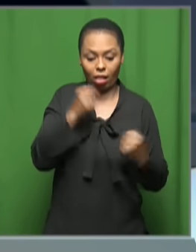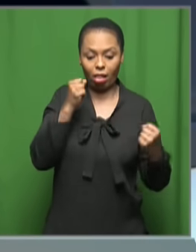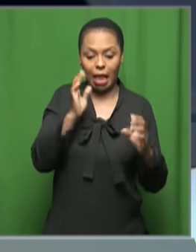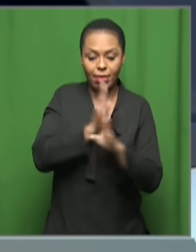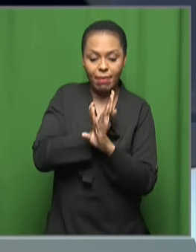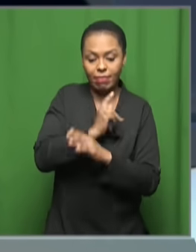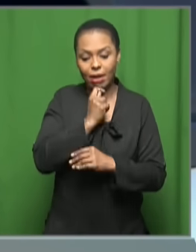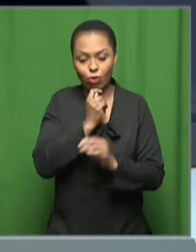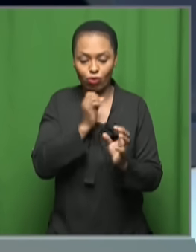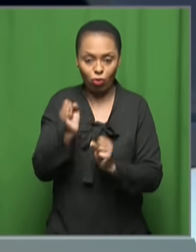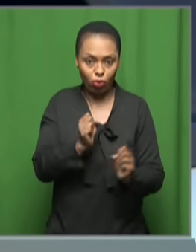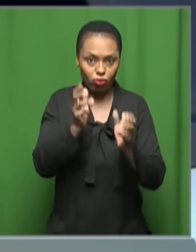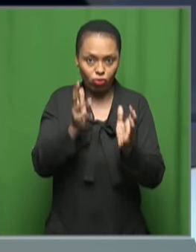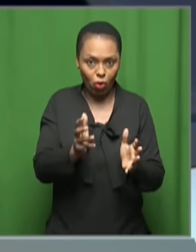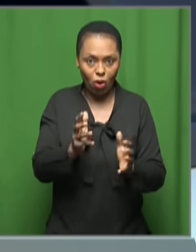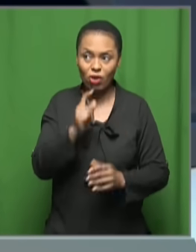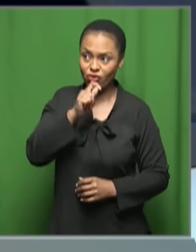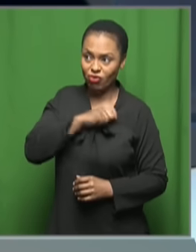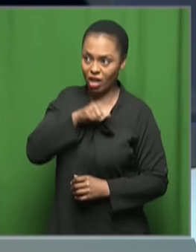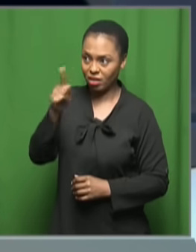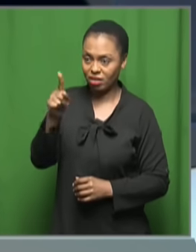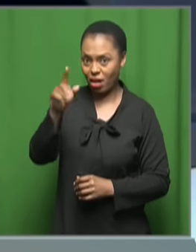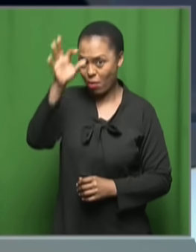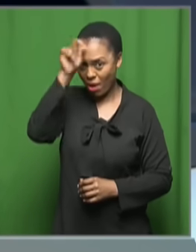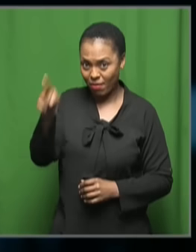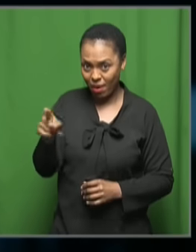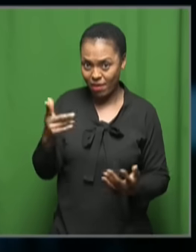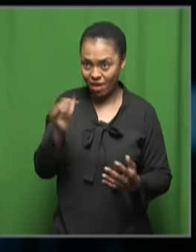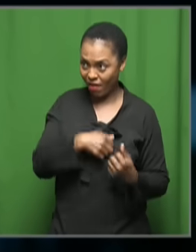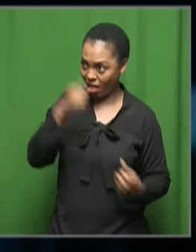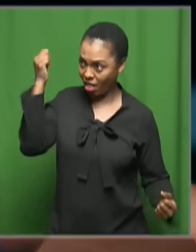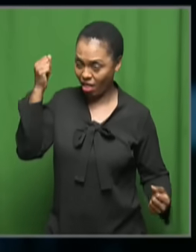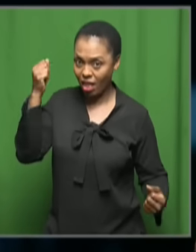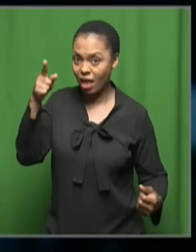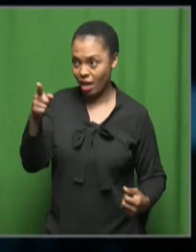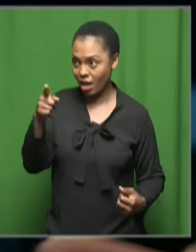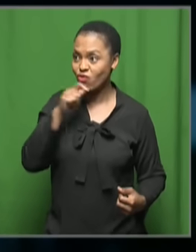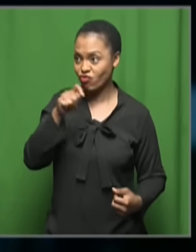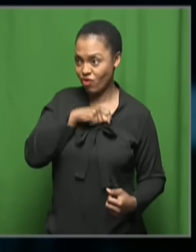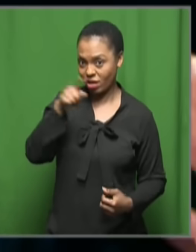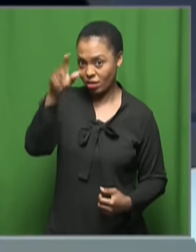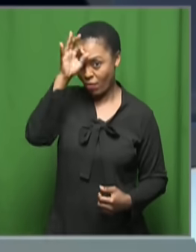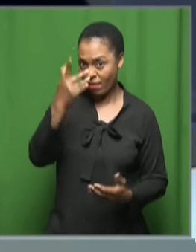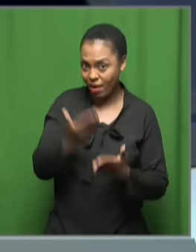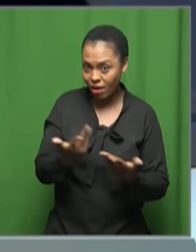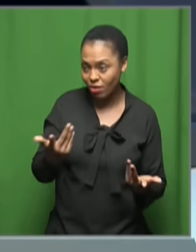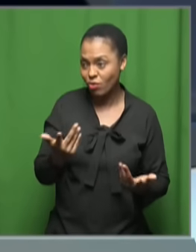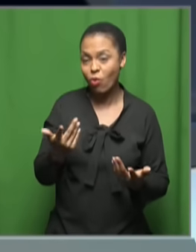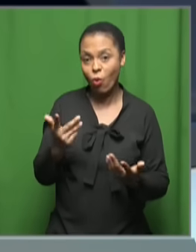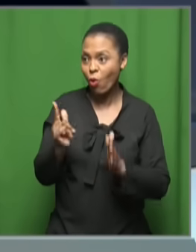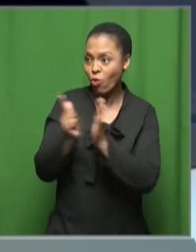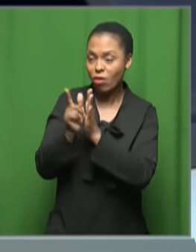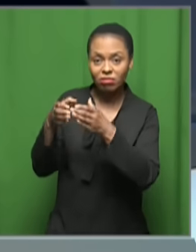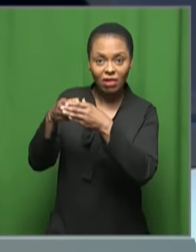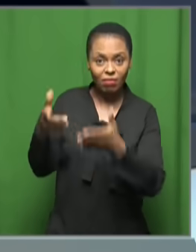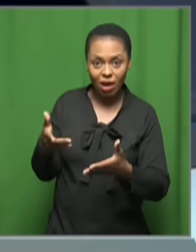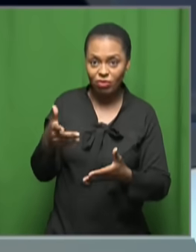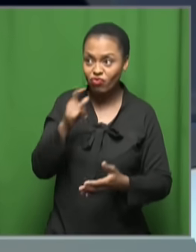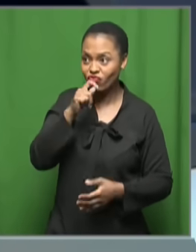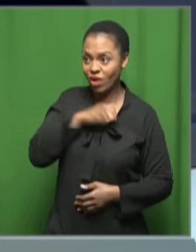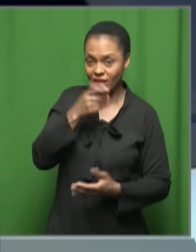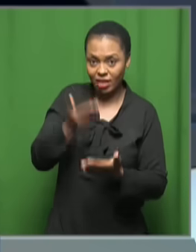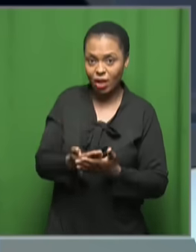fact, trust the law enforcement agencies that he or he will be protected if they blow the whistle? Or they will just say, okay, no, it's fine, I will